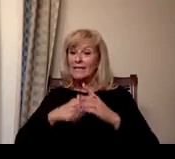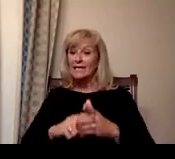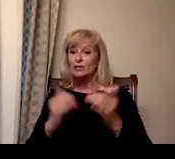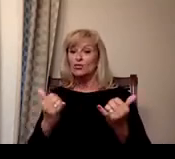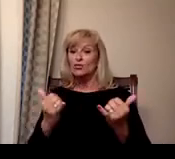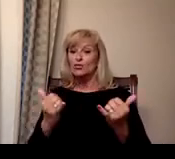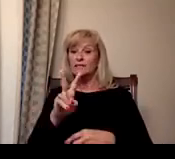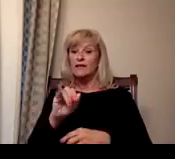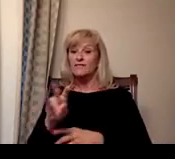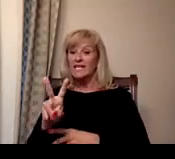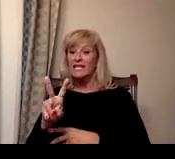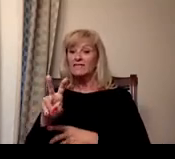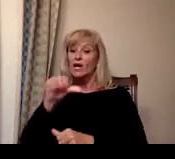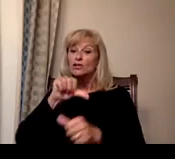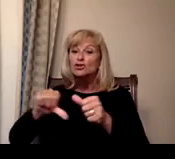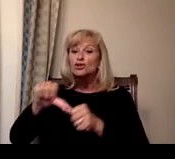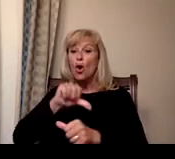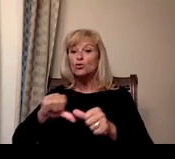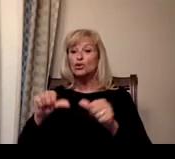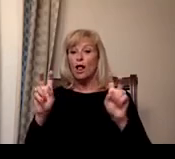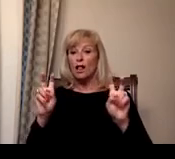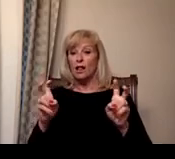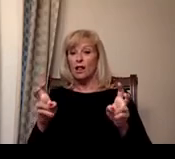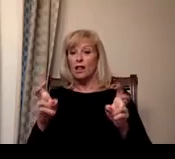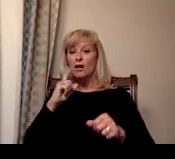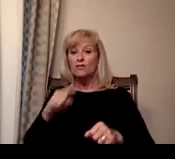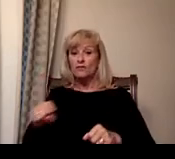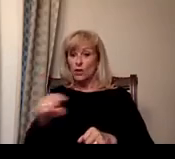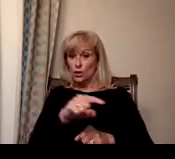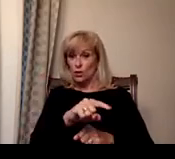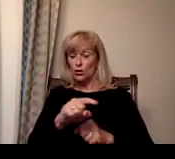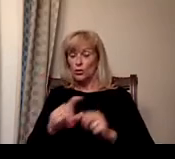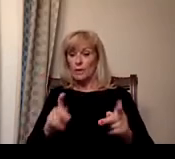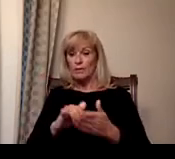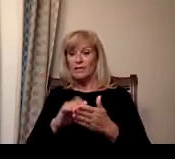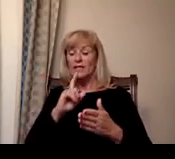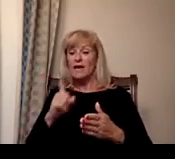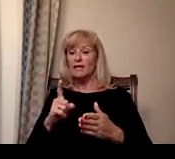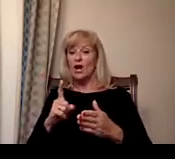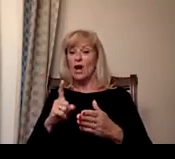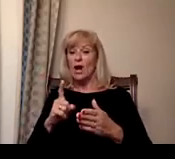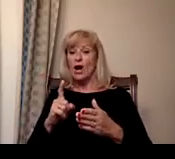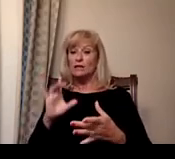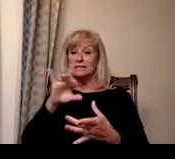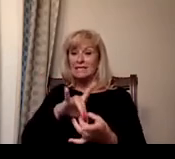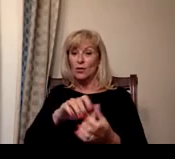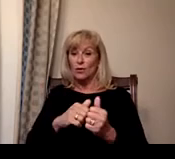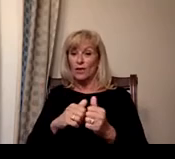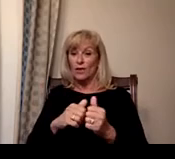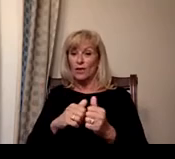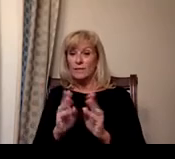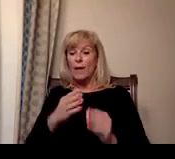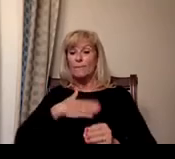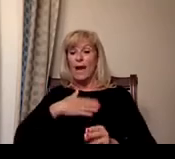today's ViiV Social. So for those of you, again, that just are jumping on, my name is